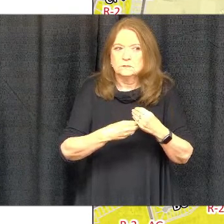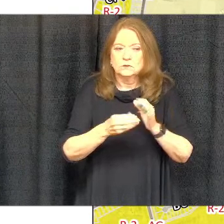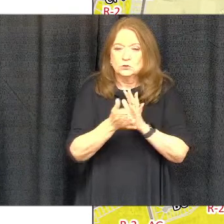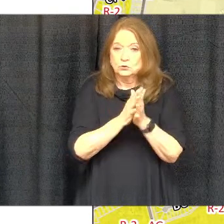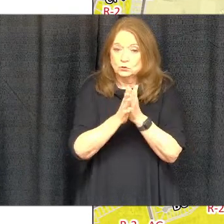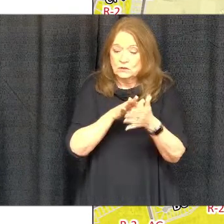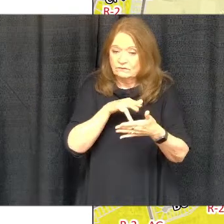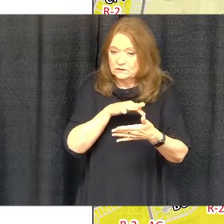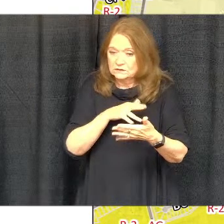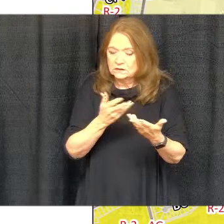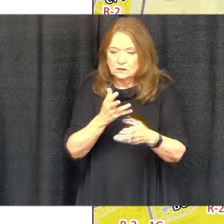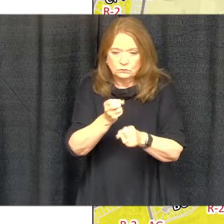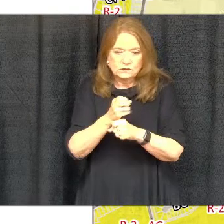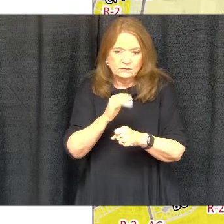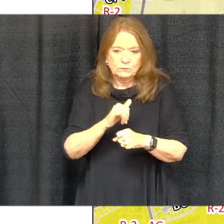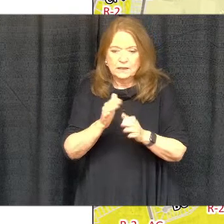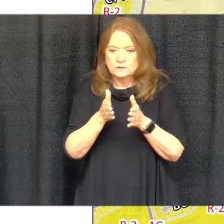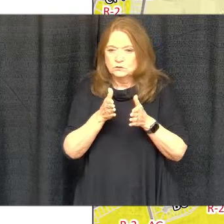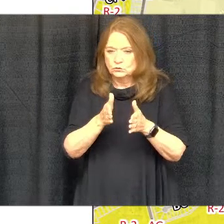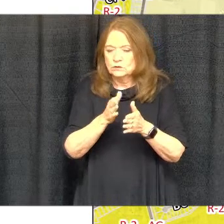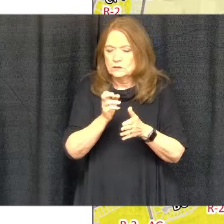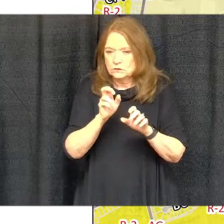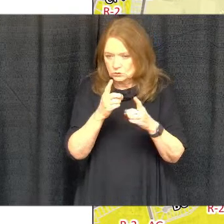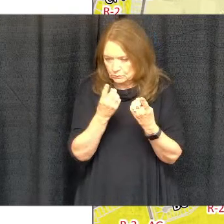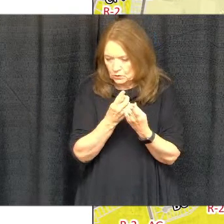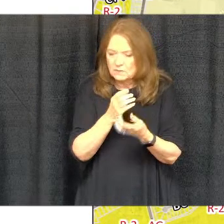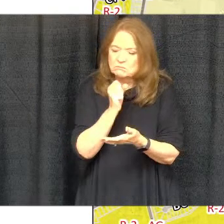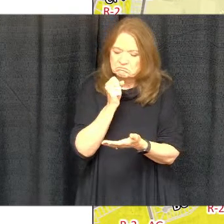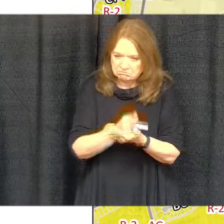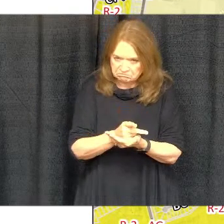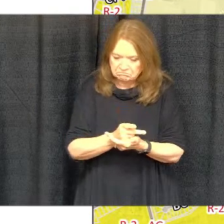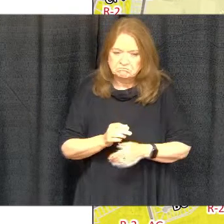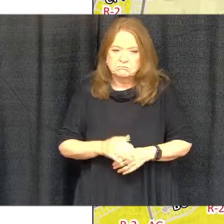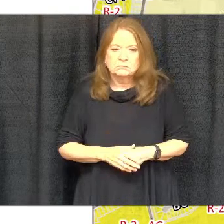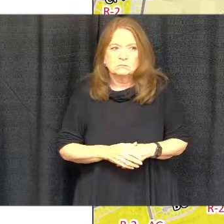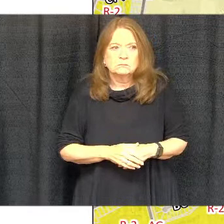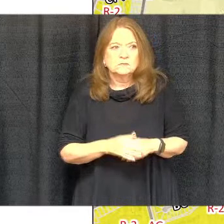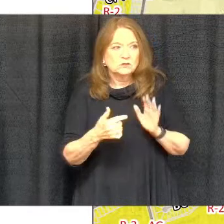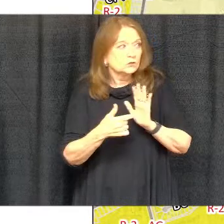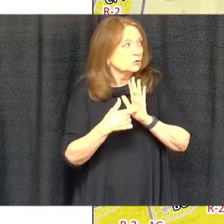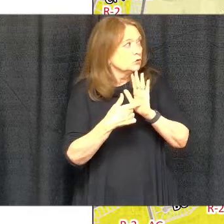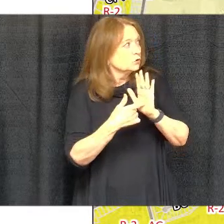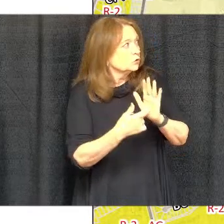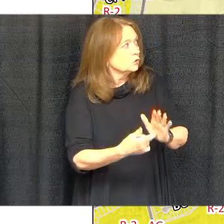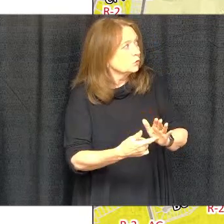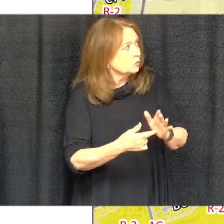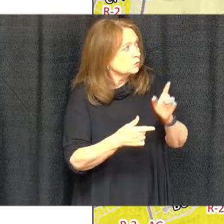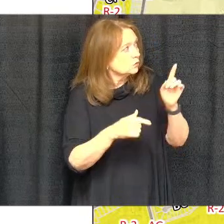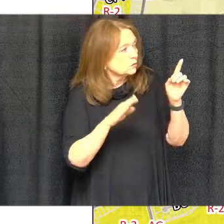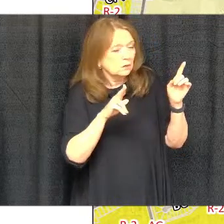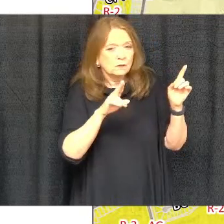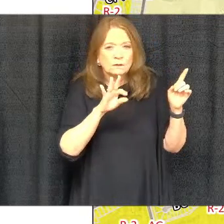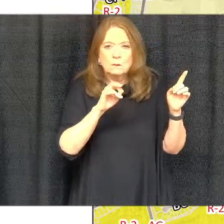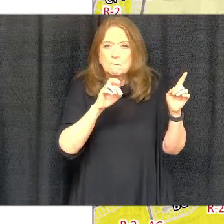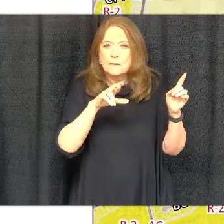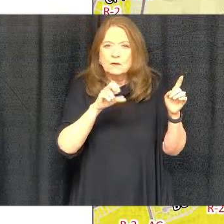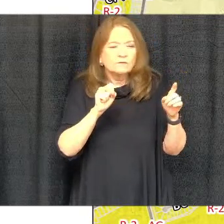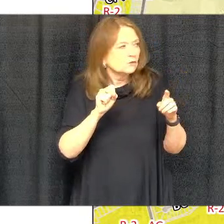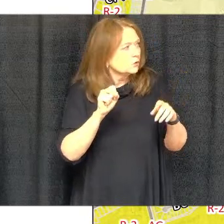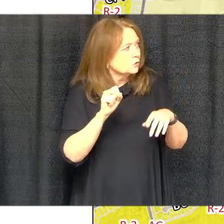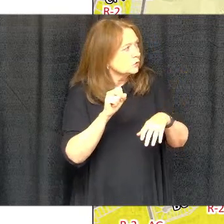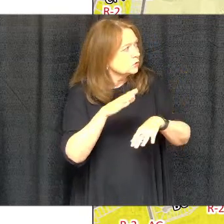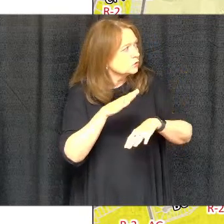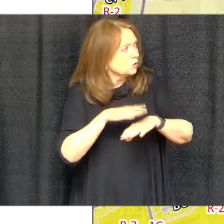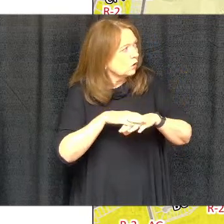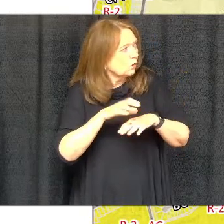was received by the street department and approved. It does now show the FEMA buffers on the stream plan and has been adjusted